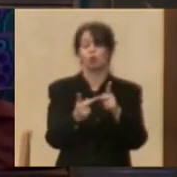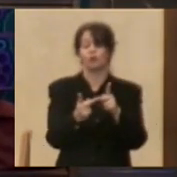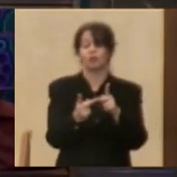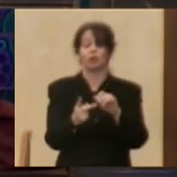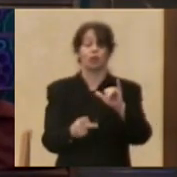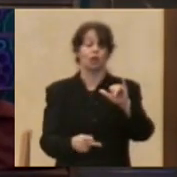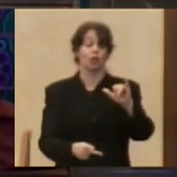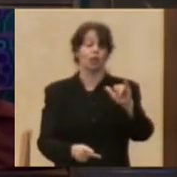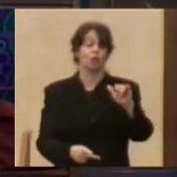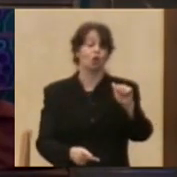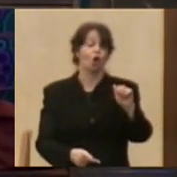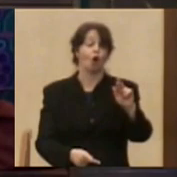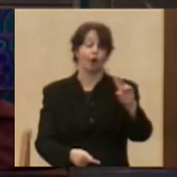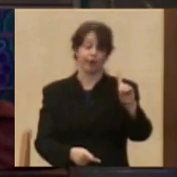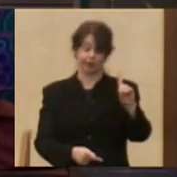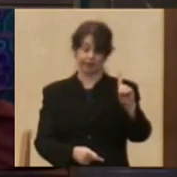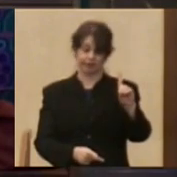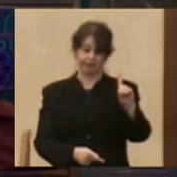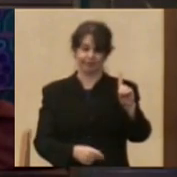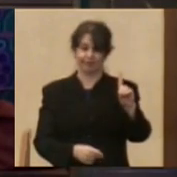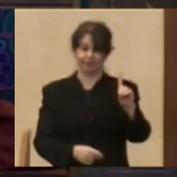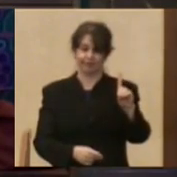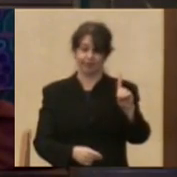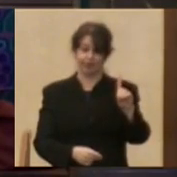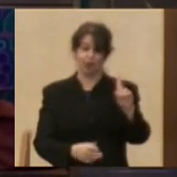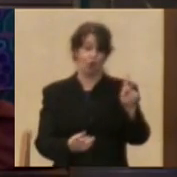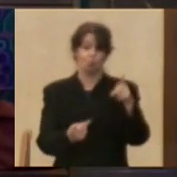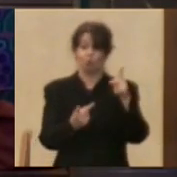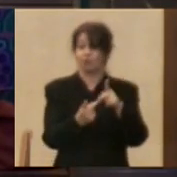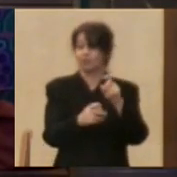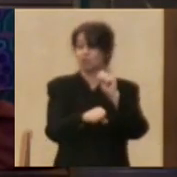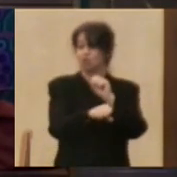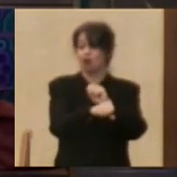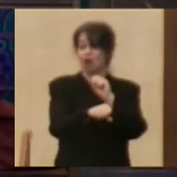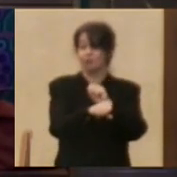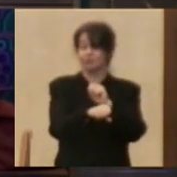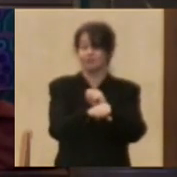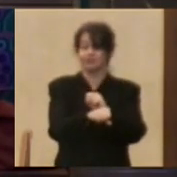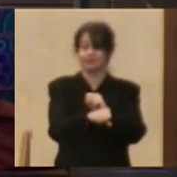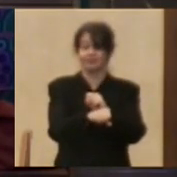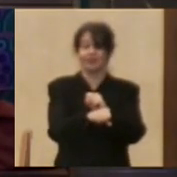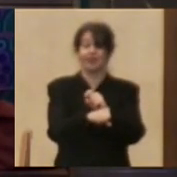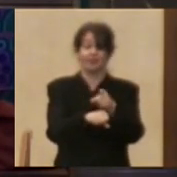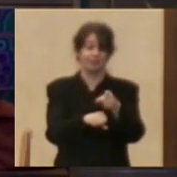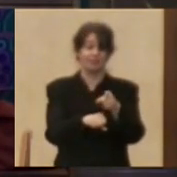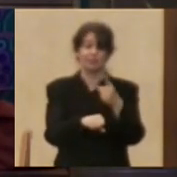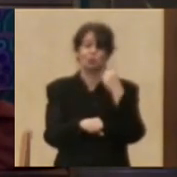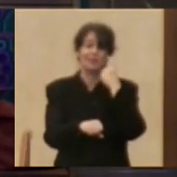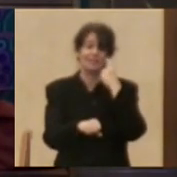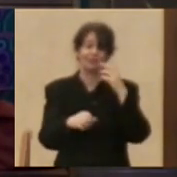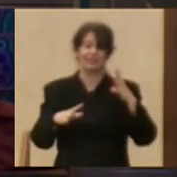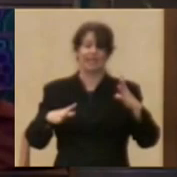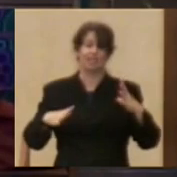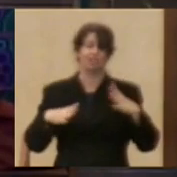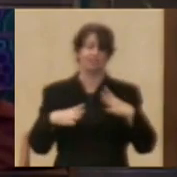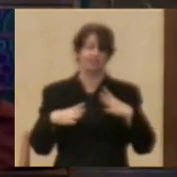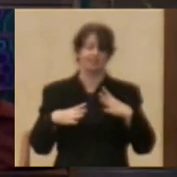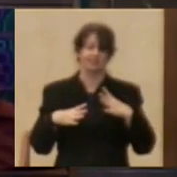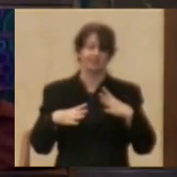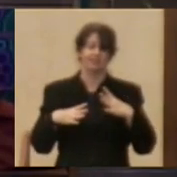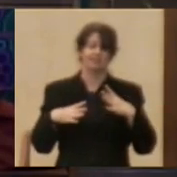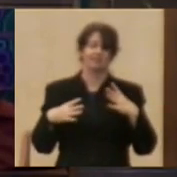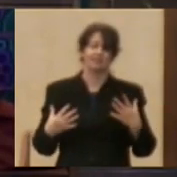yard, you know, perfect jobs and that vacation they went on. Oh, I know,